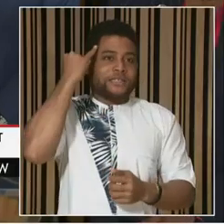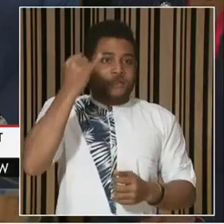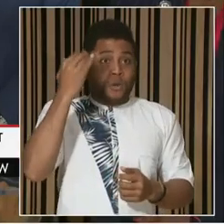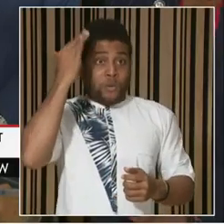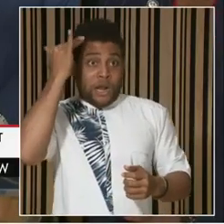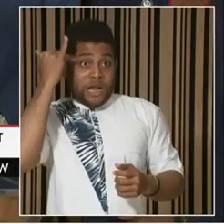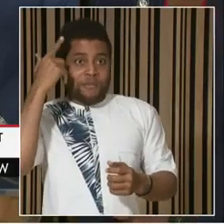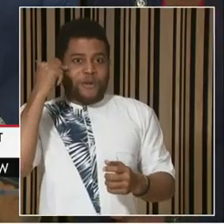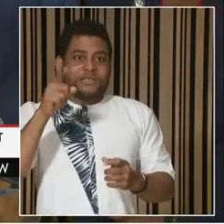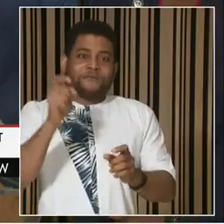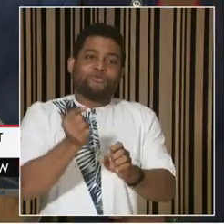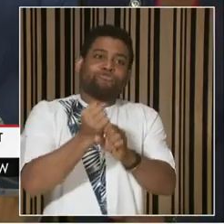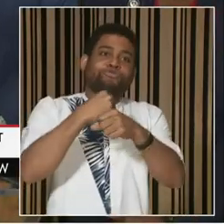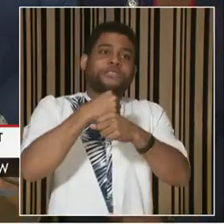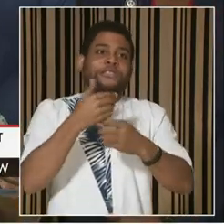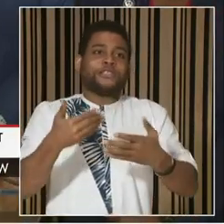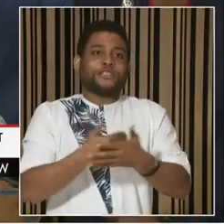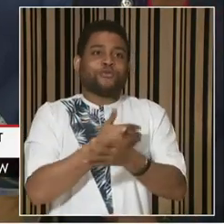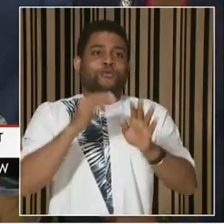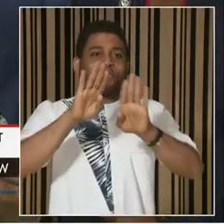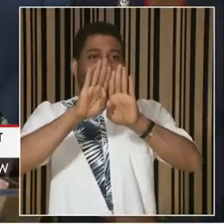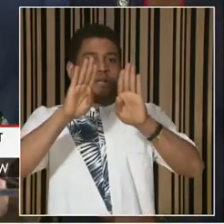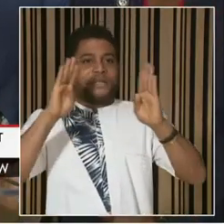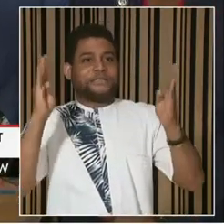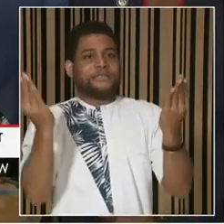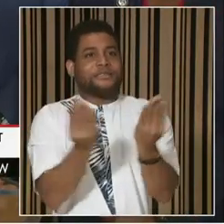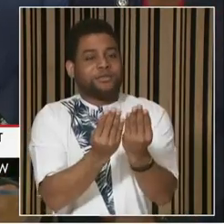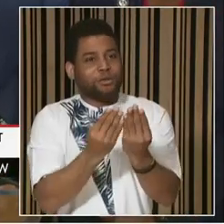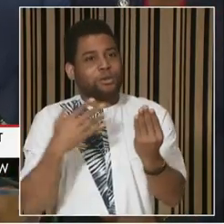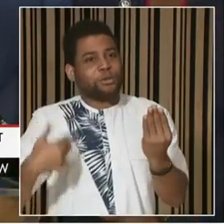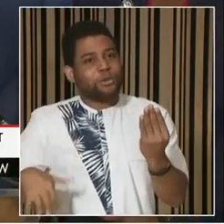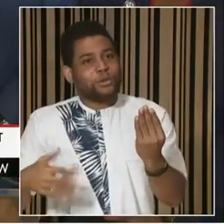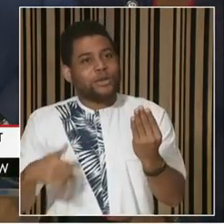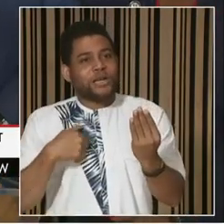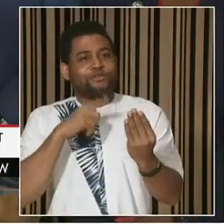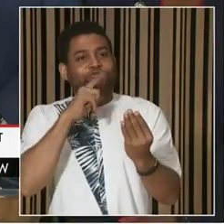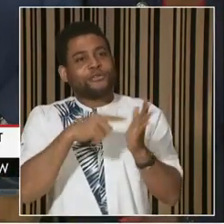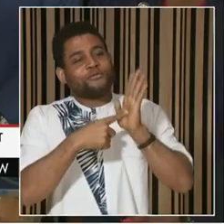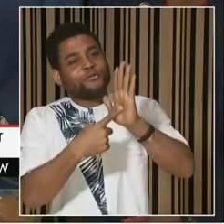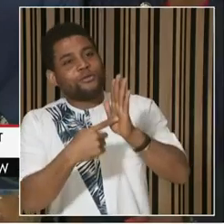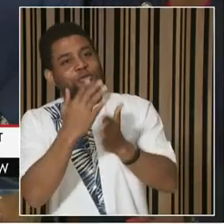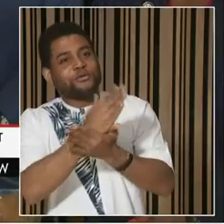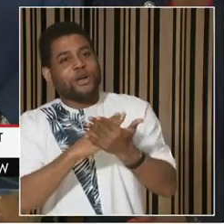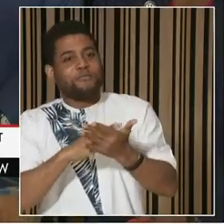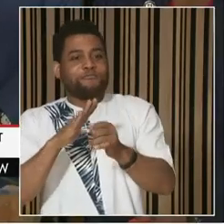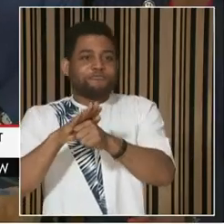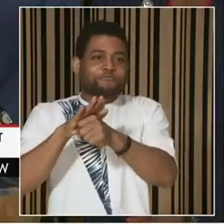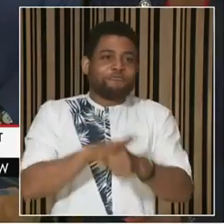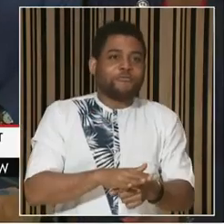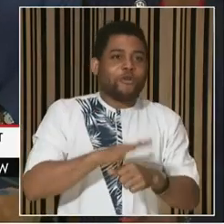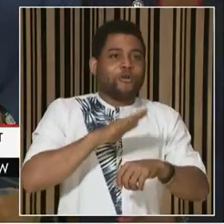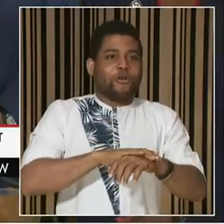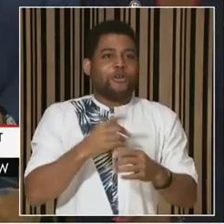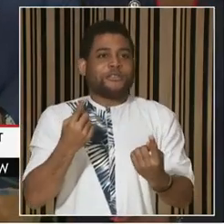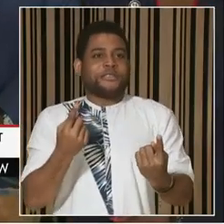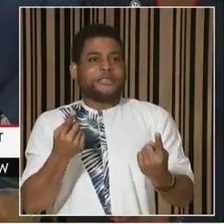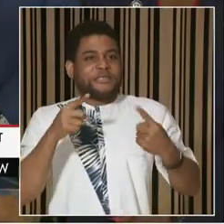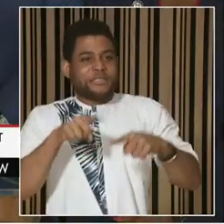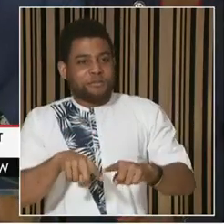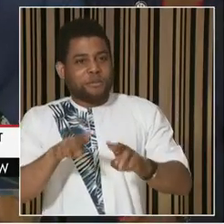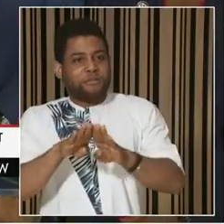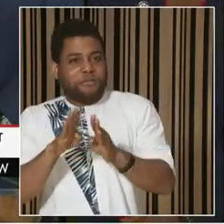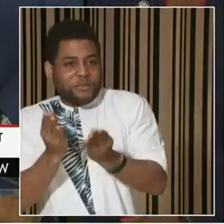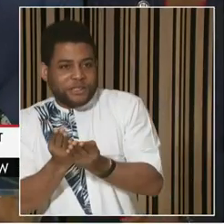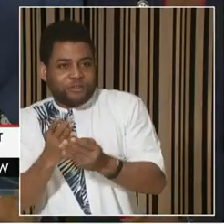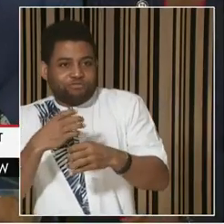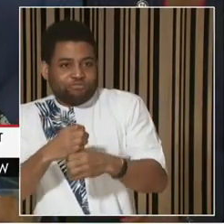new bureaucracy. It's also presented some strain on the existing bureaucracy. And the sooner that